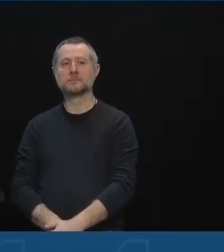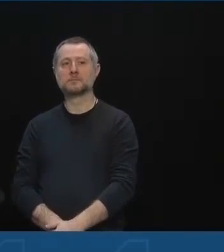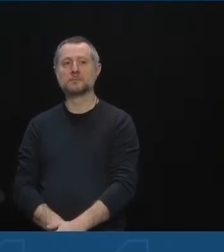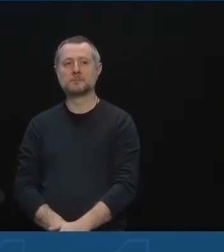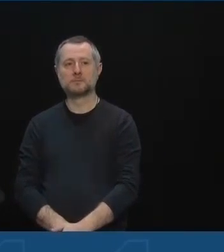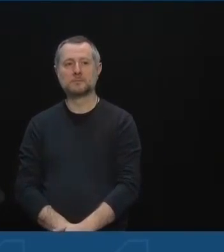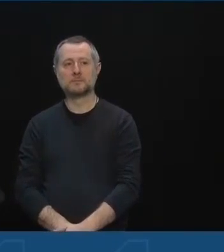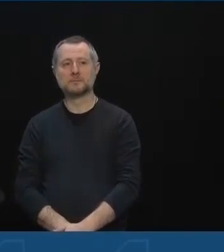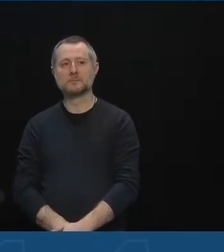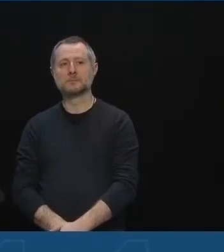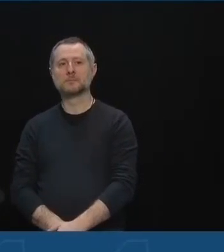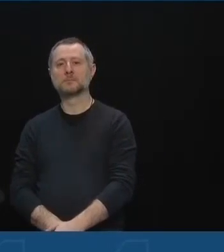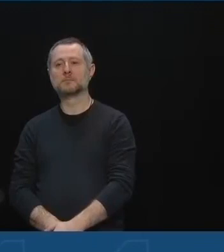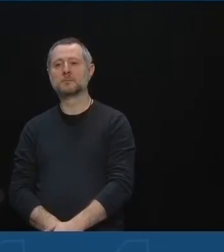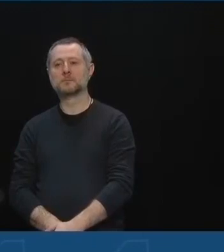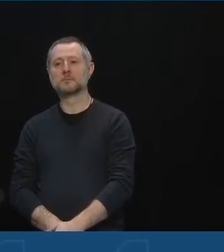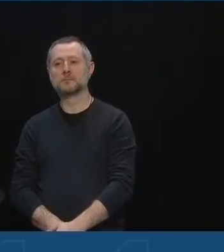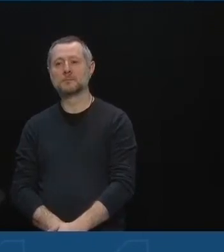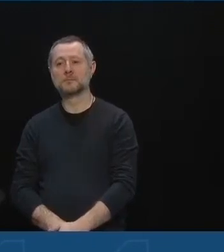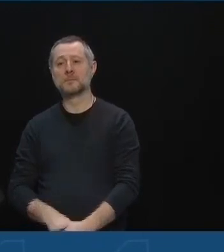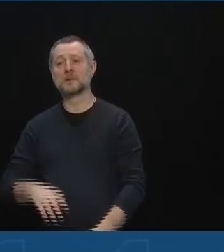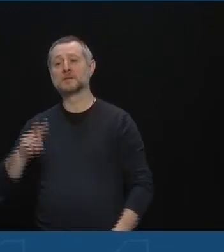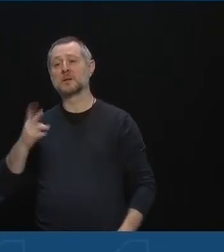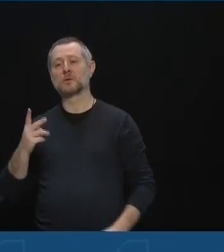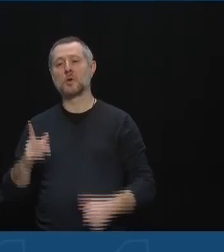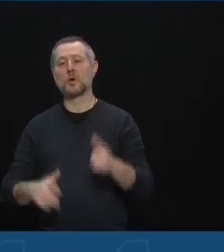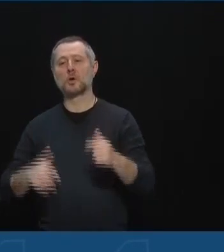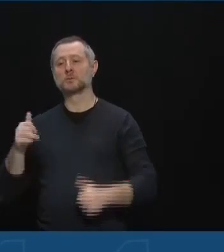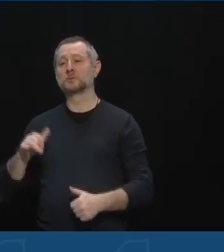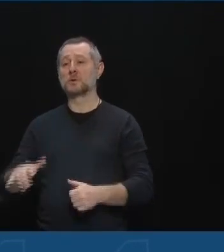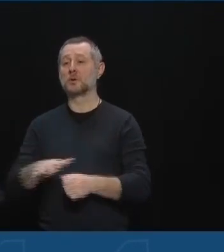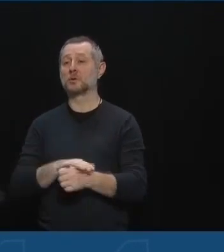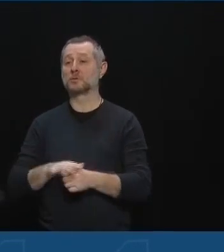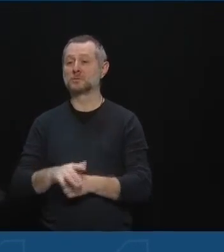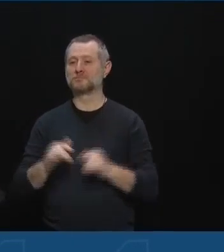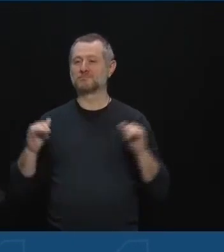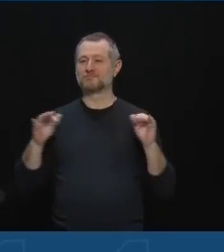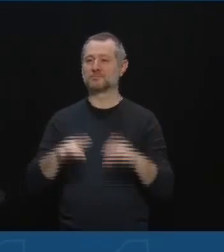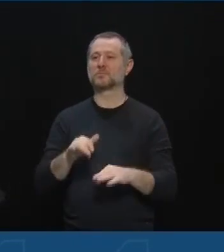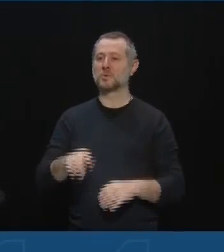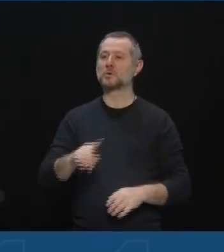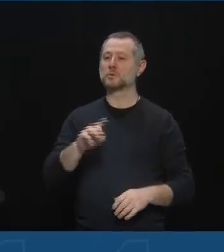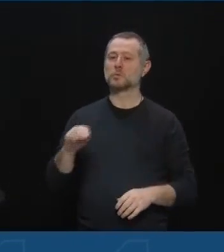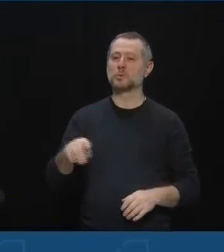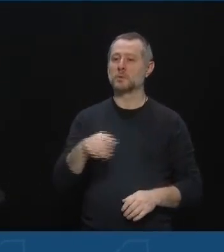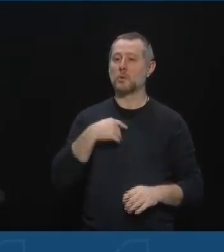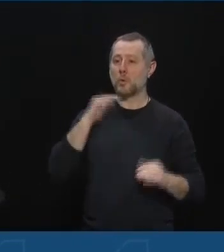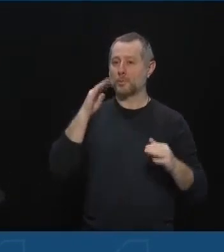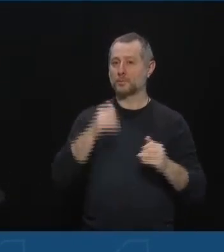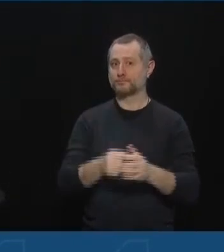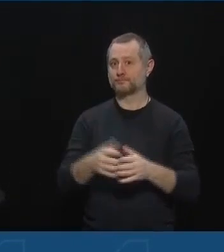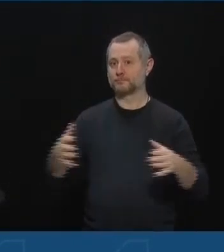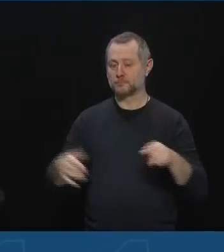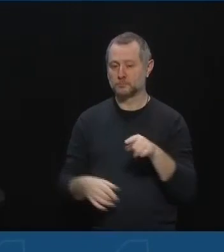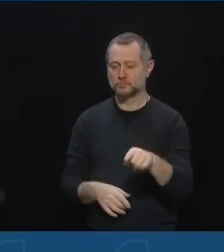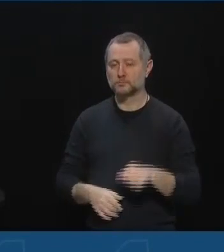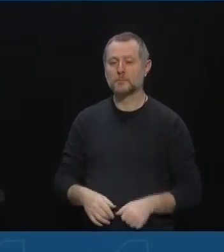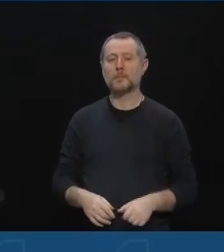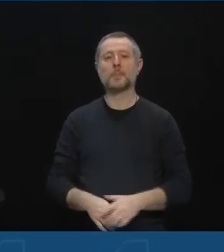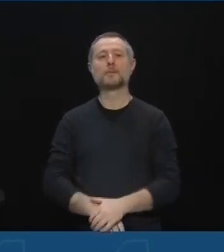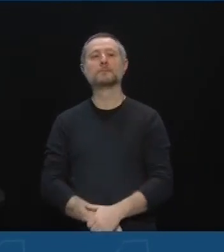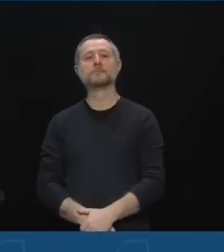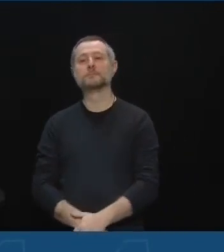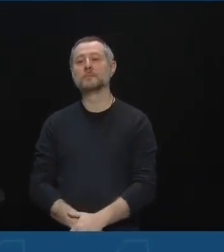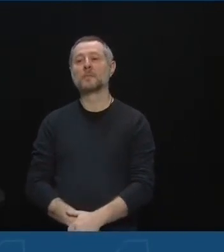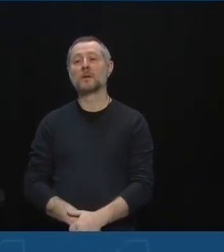Region's second largest tourist attraction. I think we're going to even go higher. This is incredible. So thank you for your. I don't think I ever talked to you, but every phone call